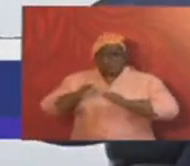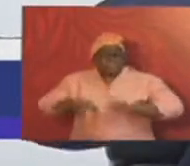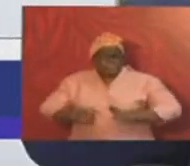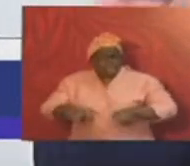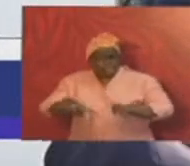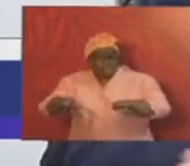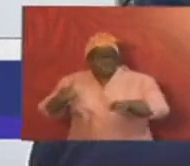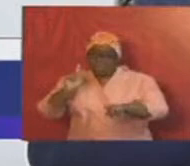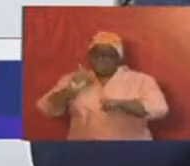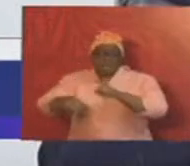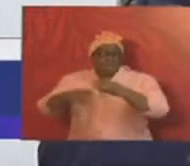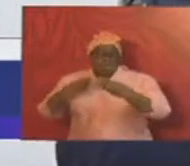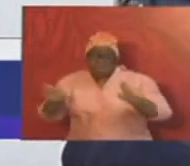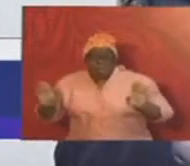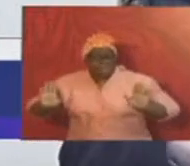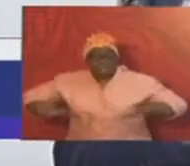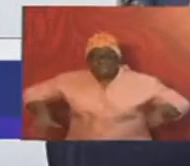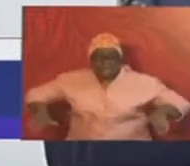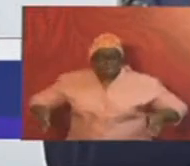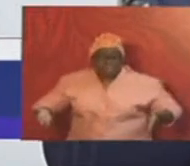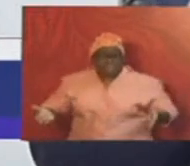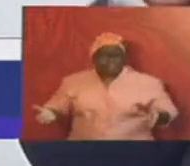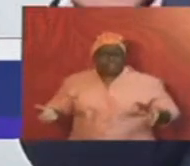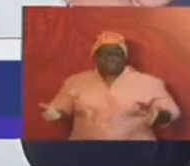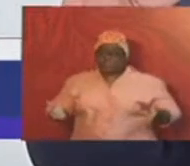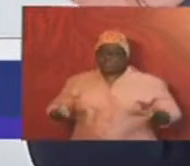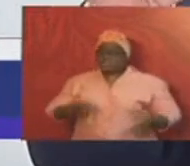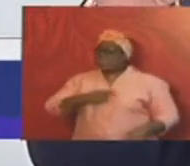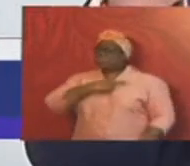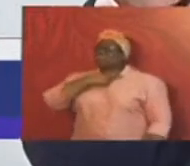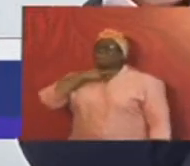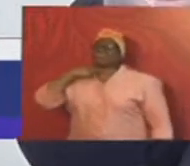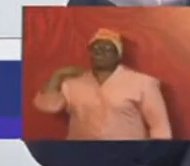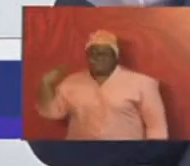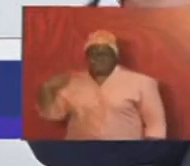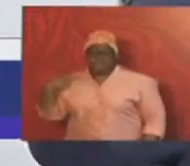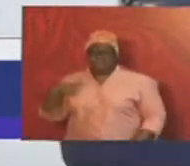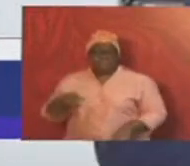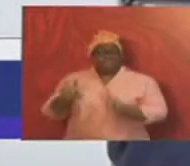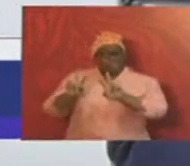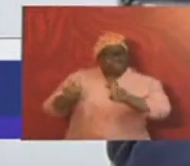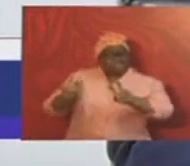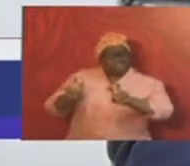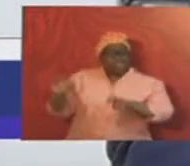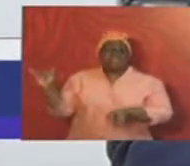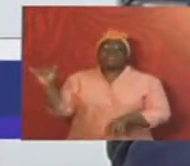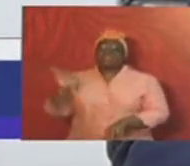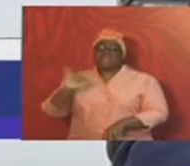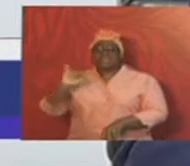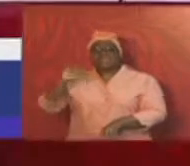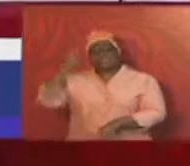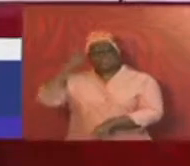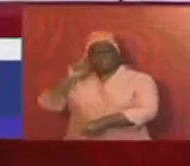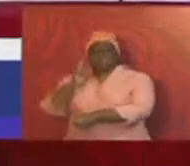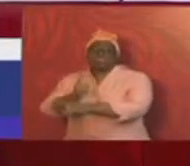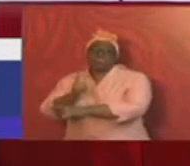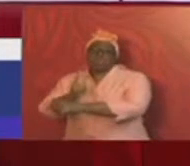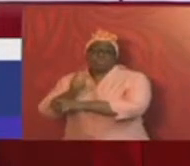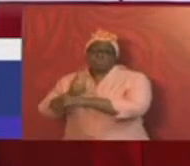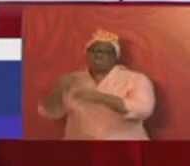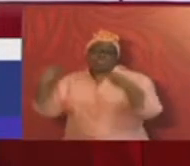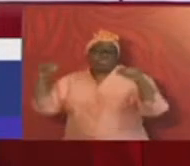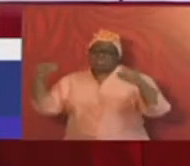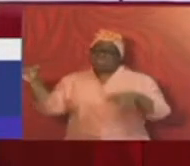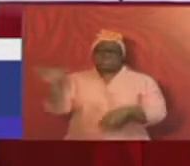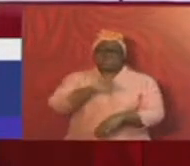that same full explanation applies to any sector that we look at for reopening. Thank you very much.